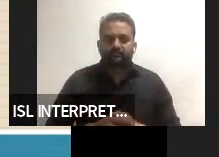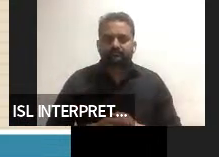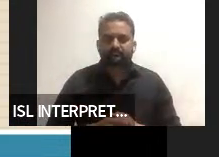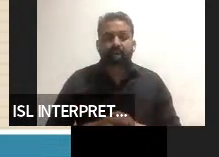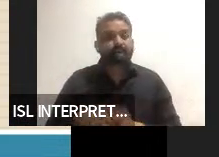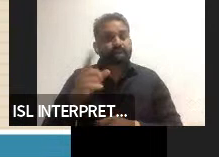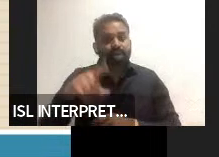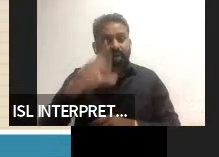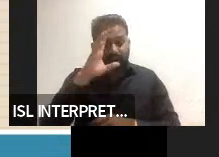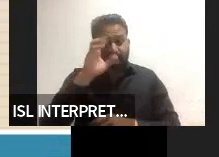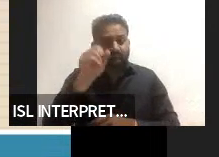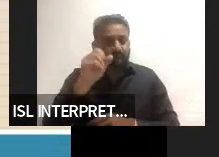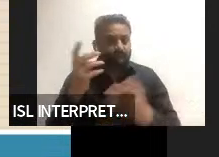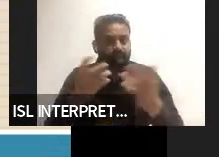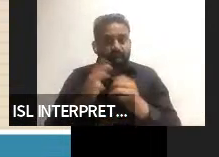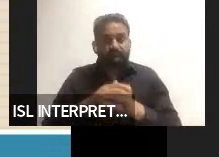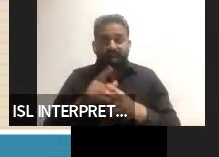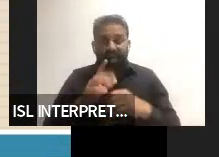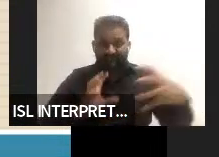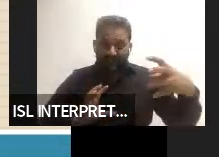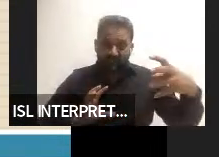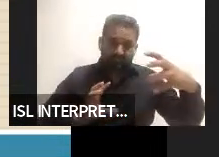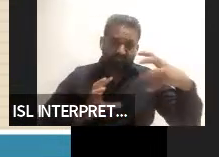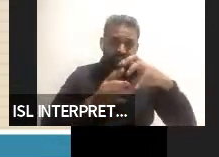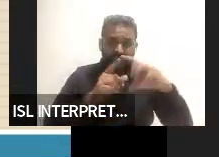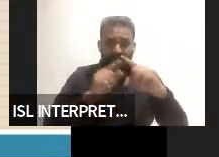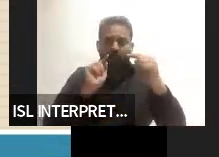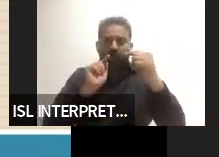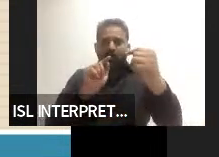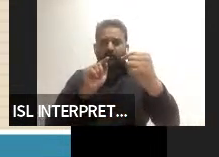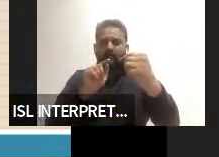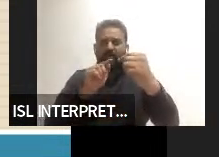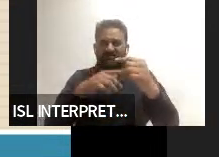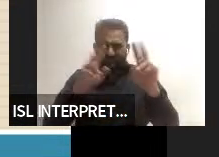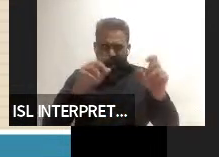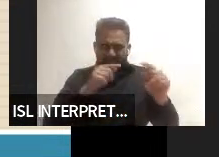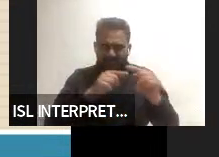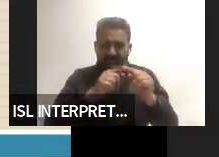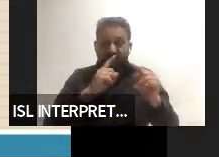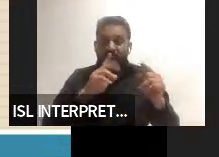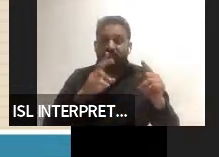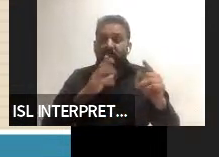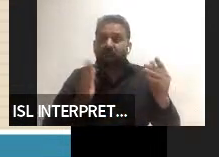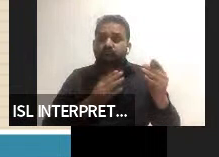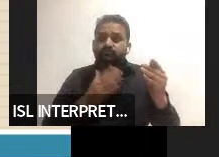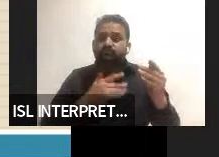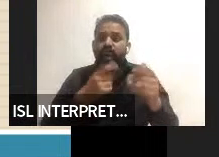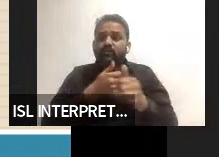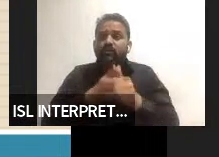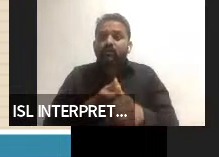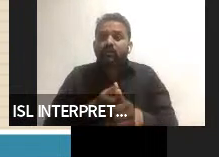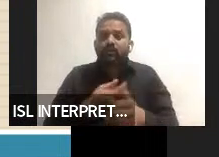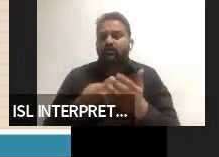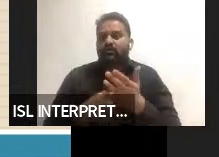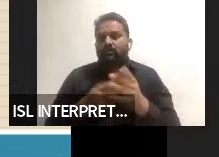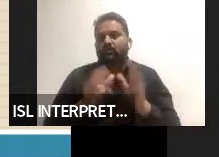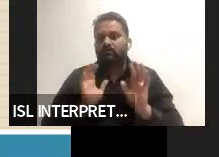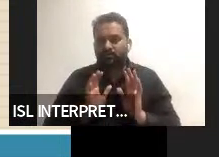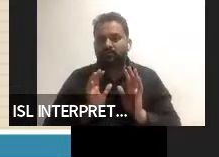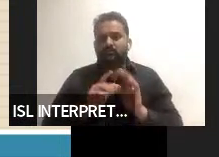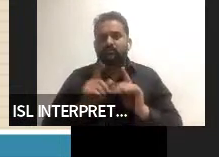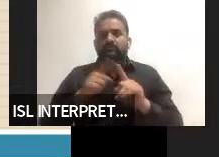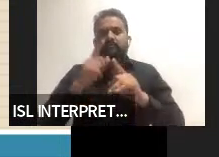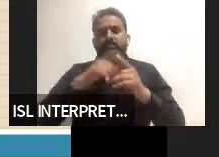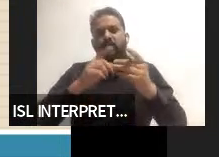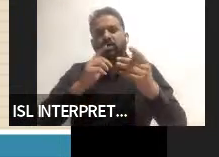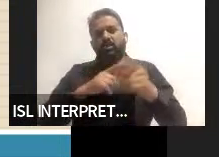also remember summary of argument is also counted towards your total page, which is allowed under the rule. So you should not spend too